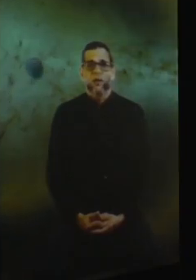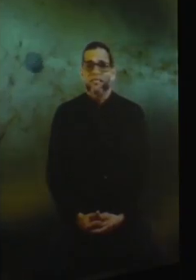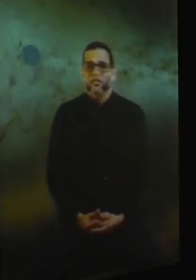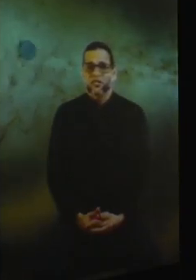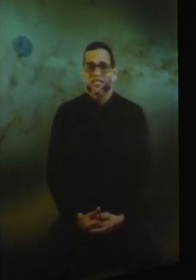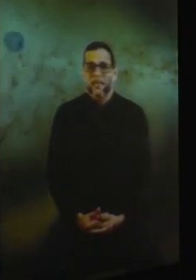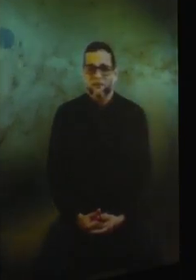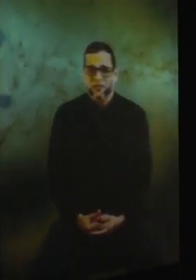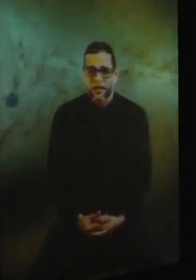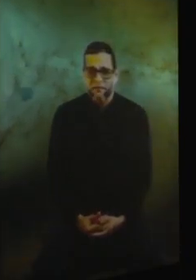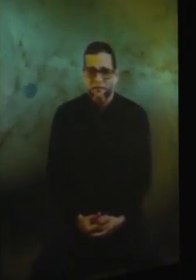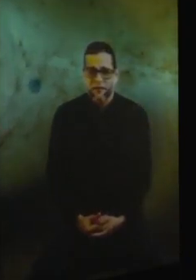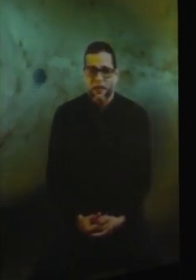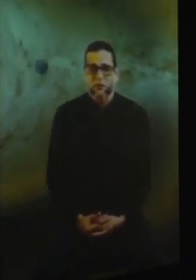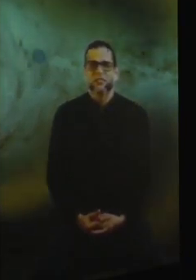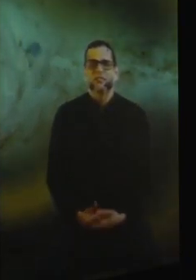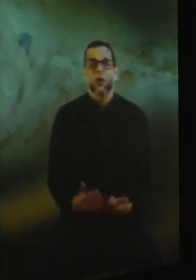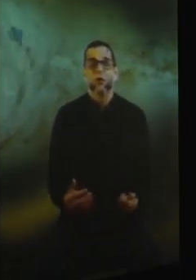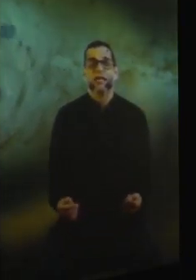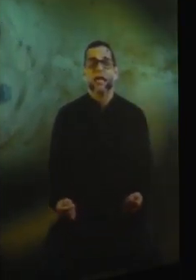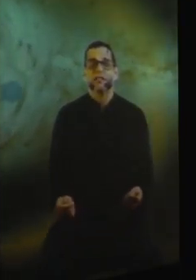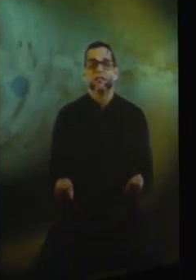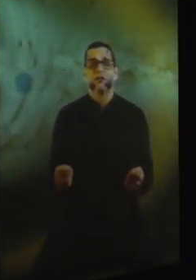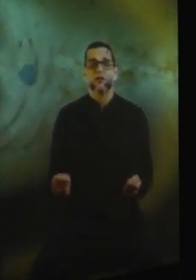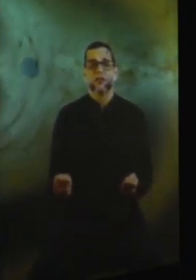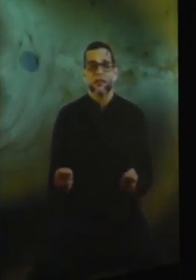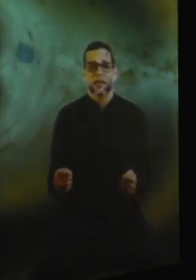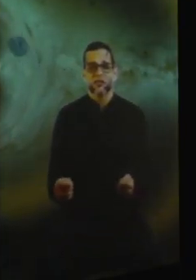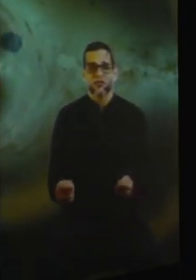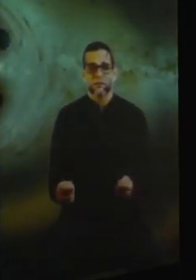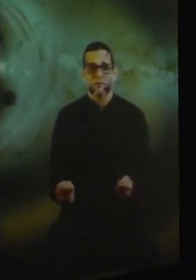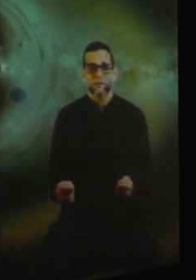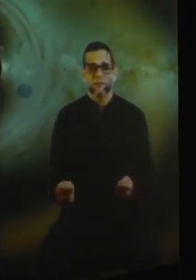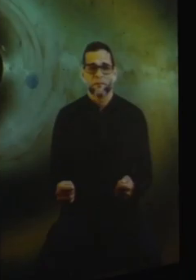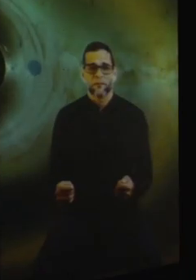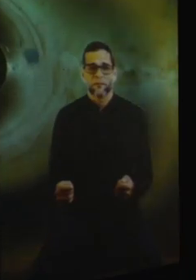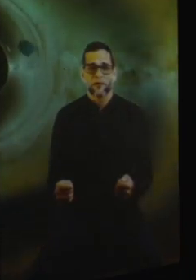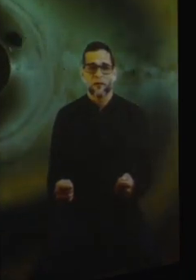who had such a zest for life and was so connected to Earth and nature.